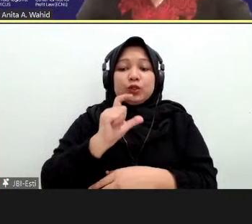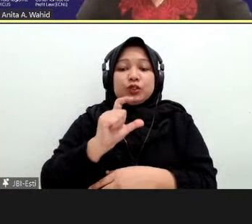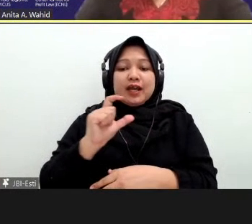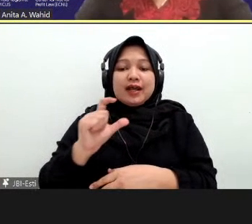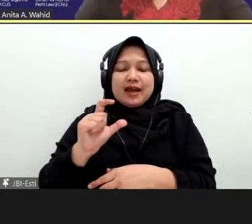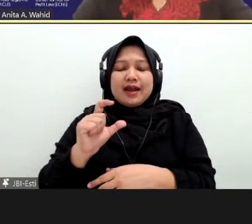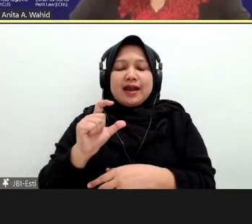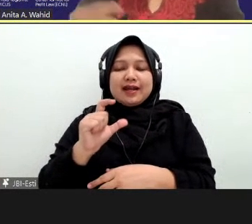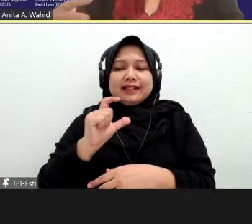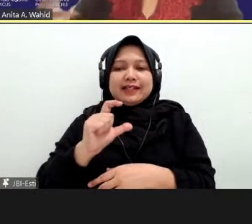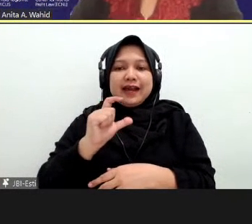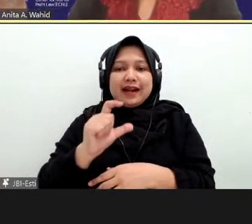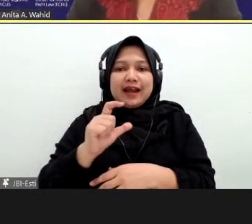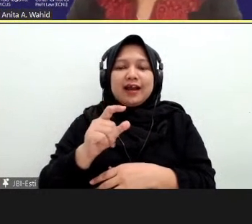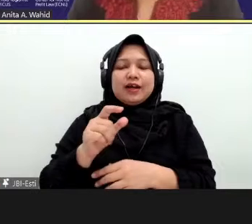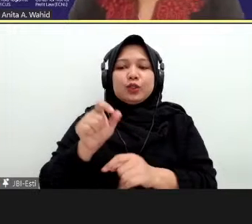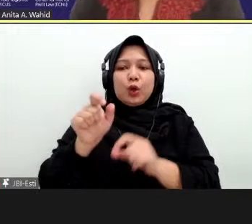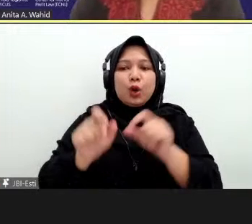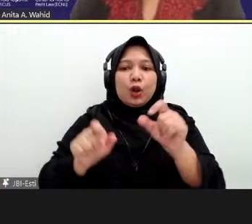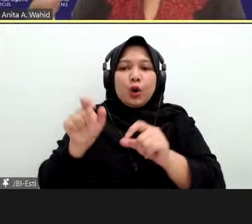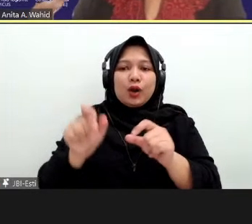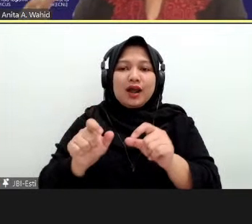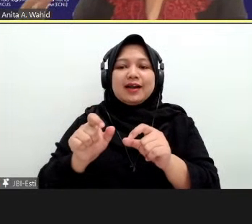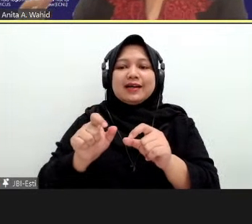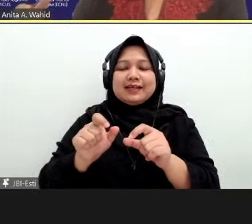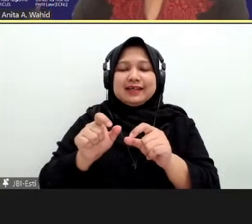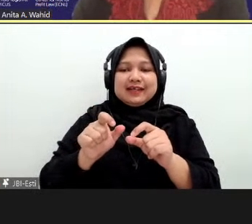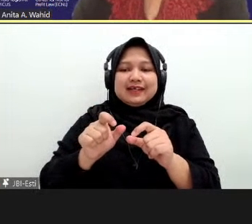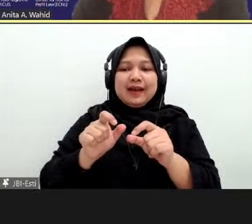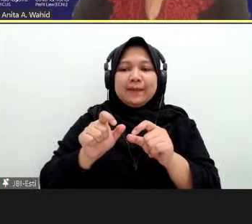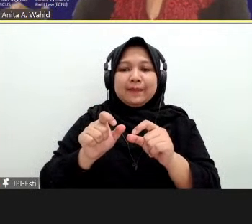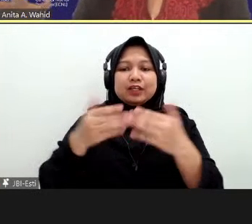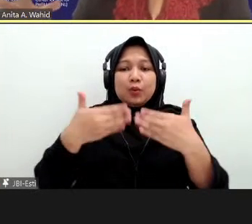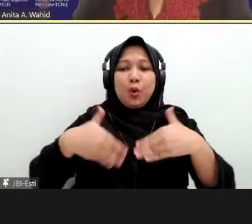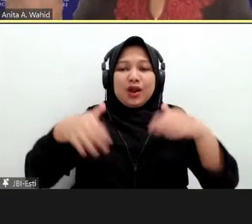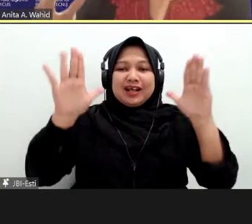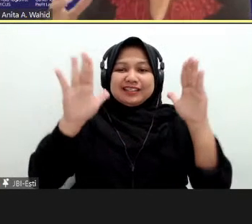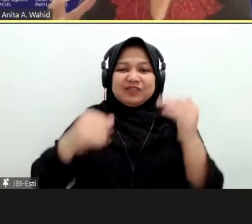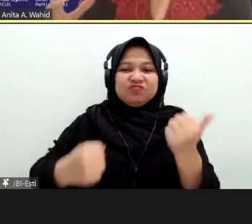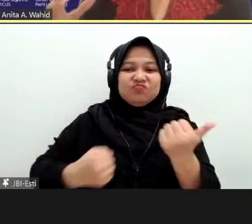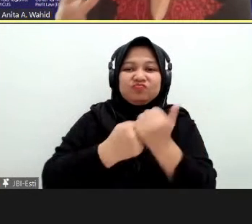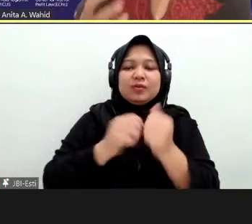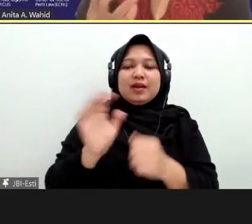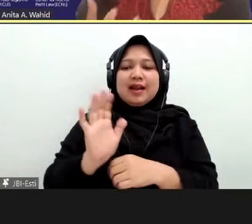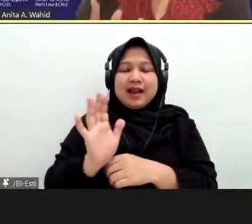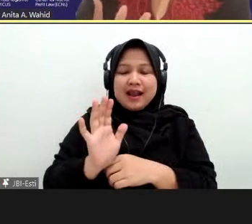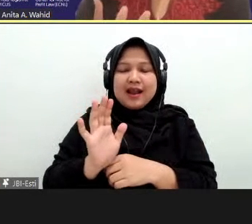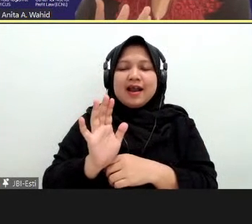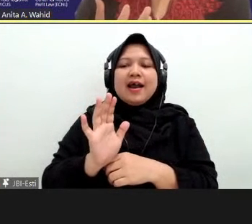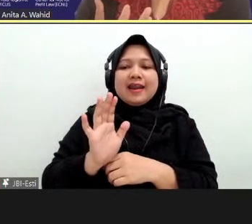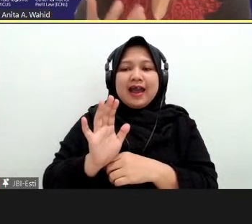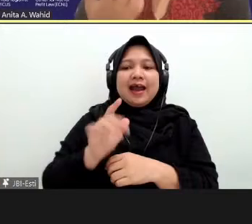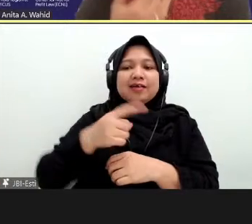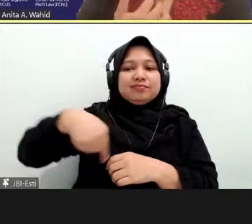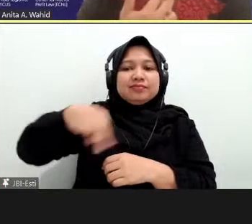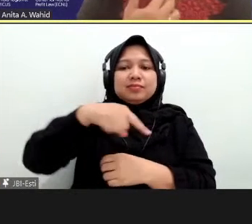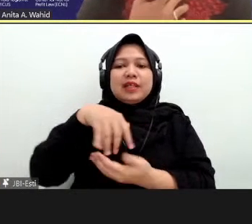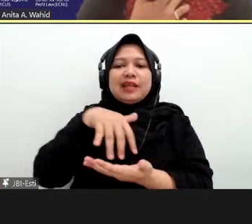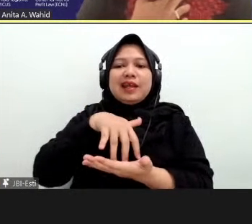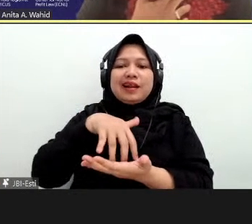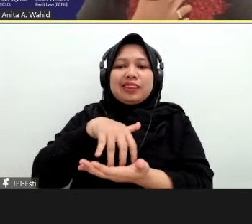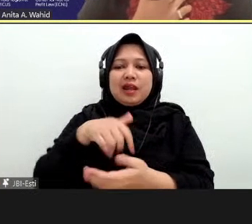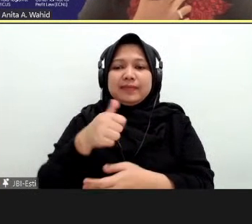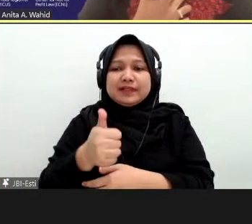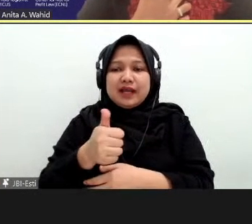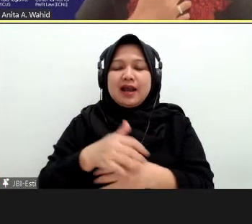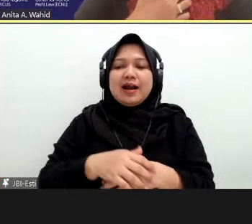could be conducted by these anti-democratic actors that make us vulnerable.